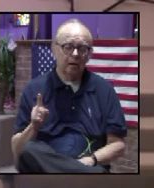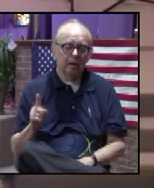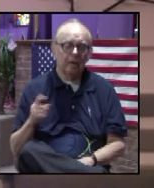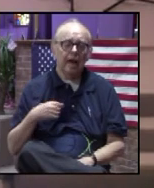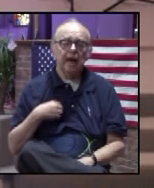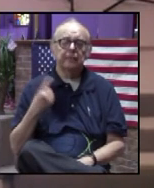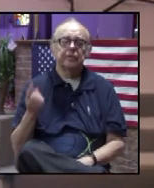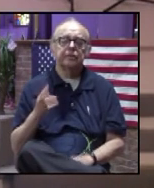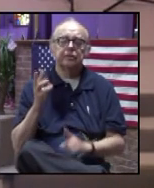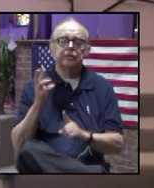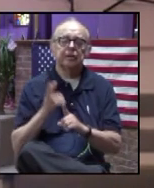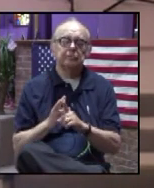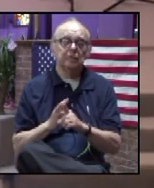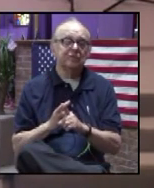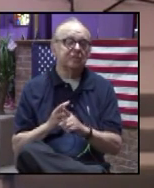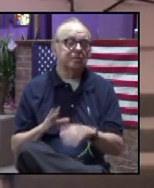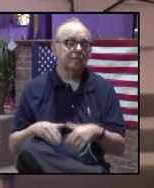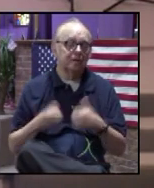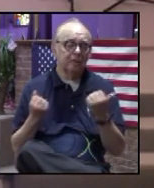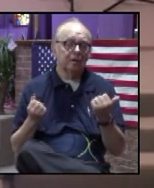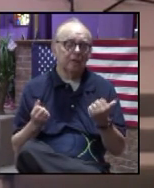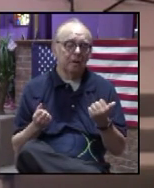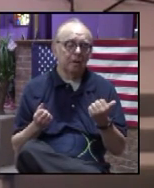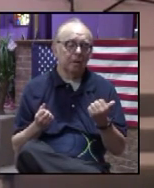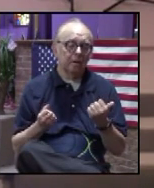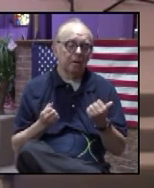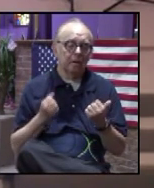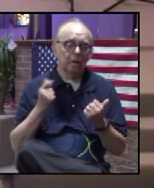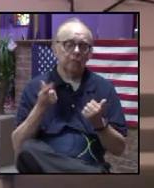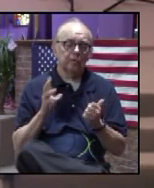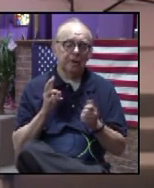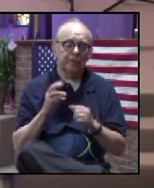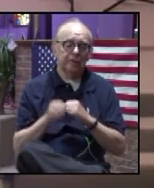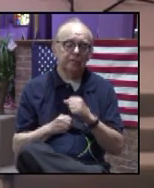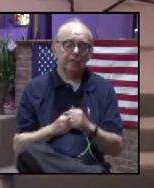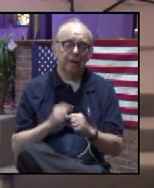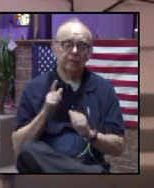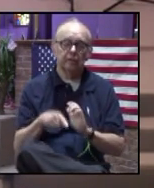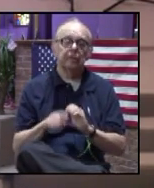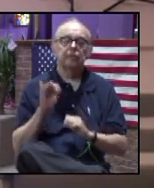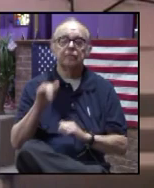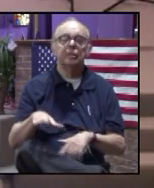to live. And 26 years later, you're still living.